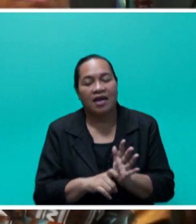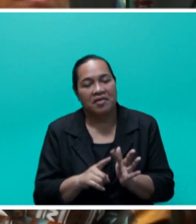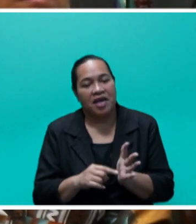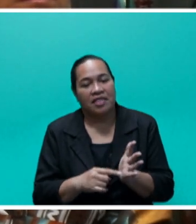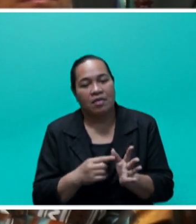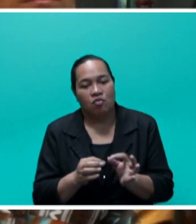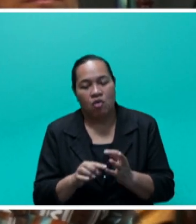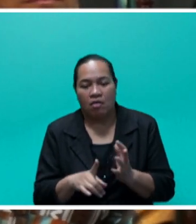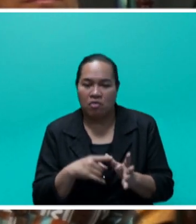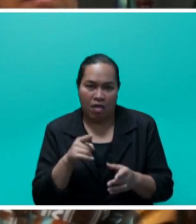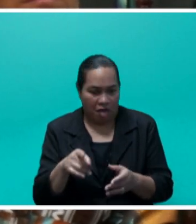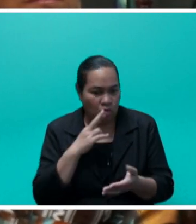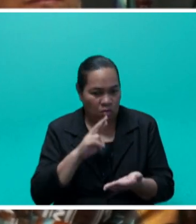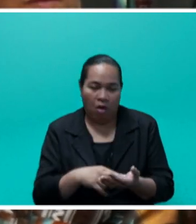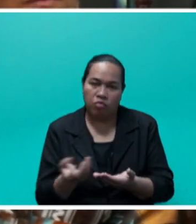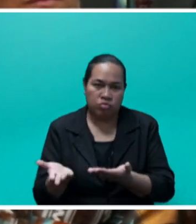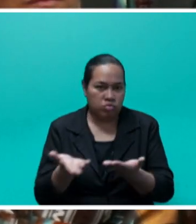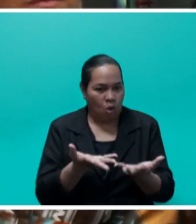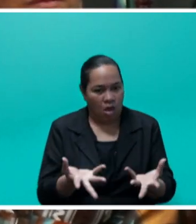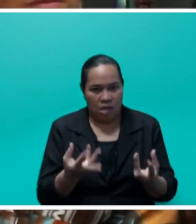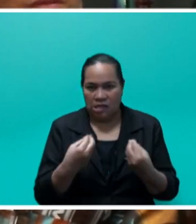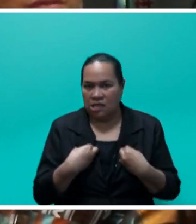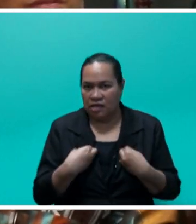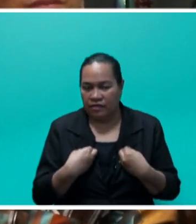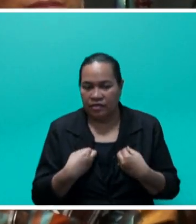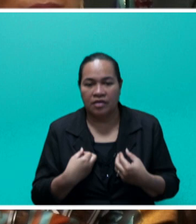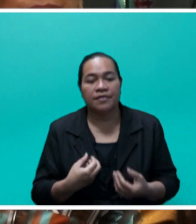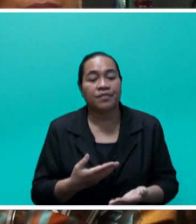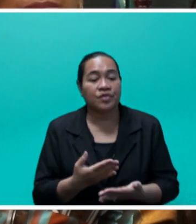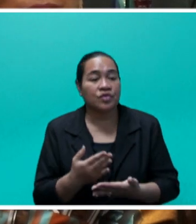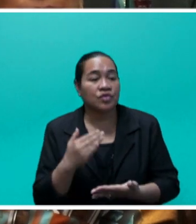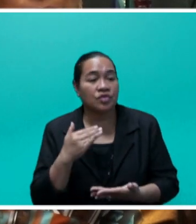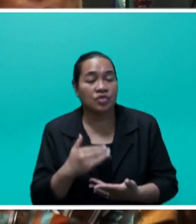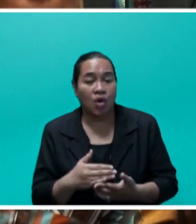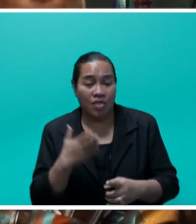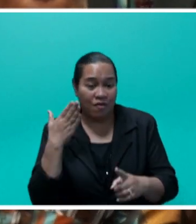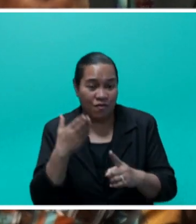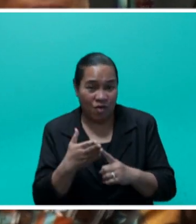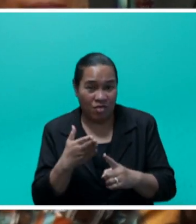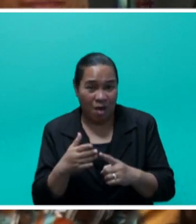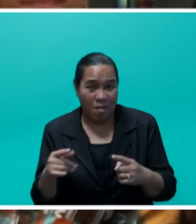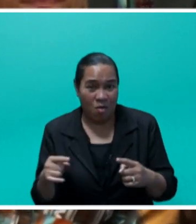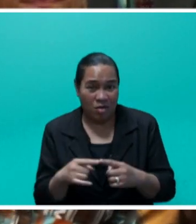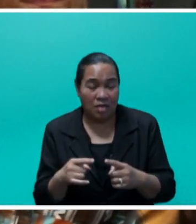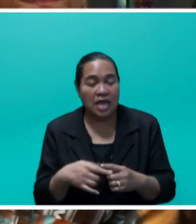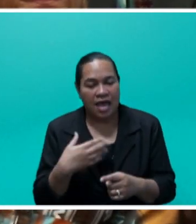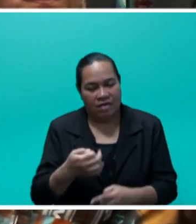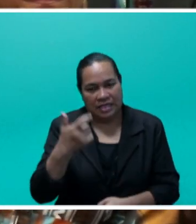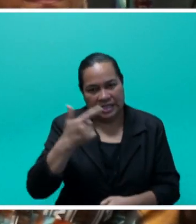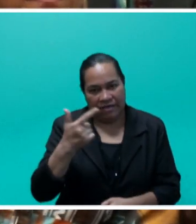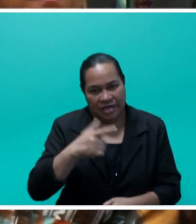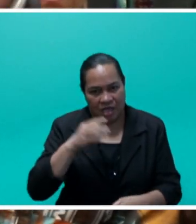very well received. So the focal points for each SDGs, and there are 17 goals, Mr.